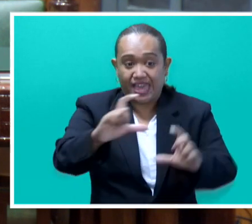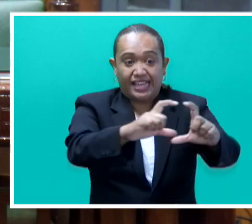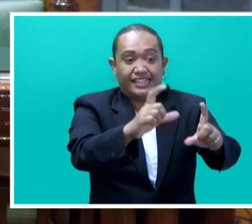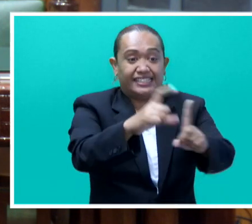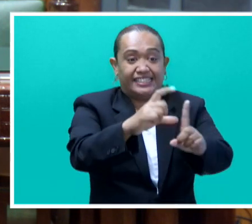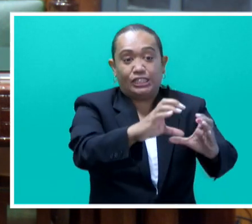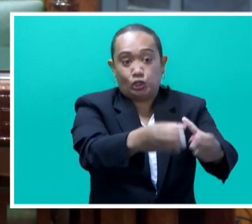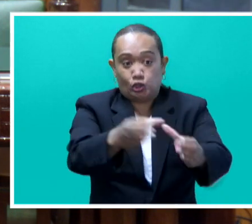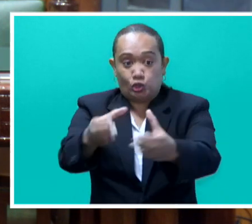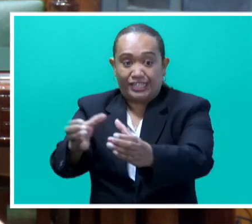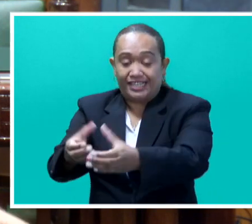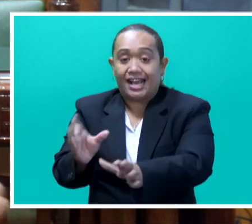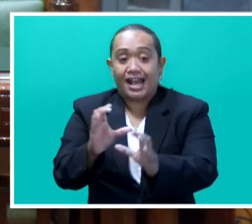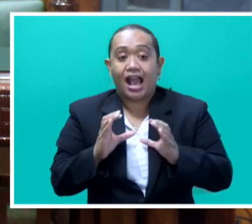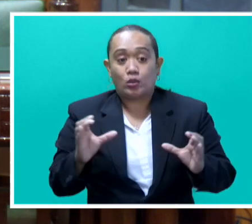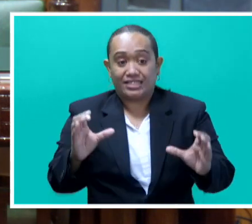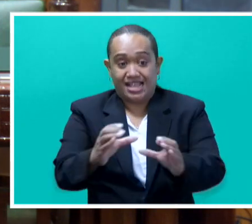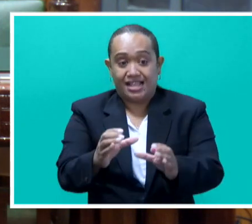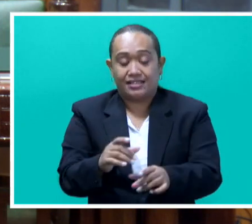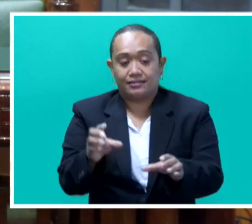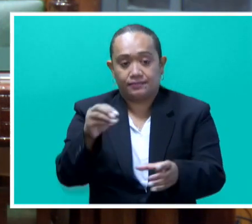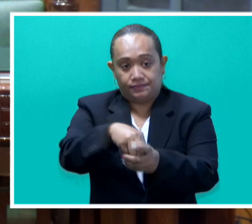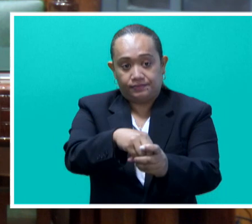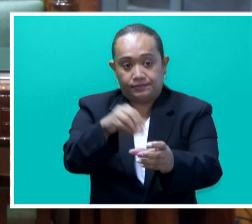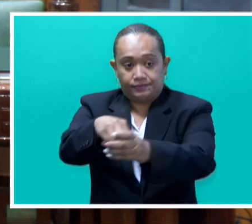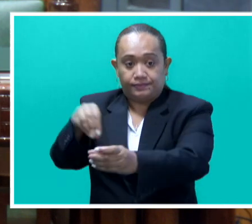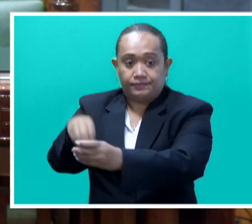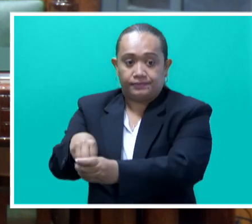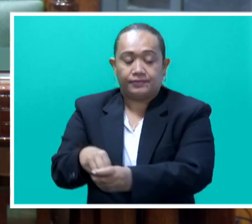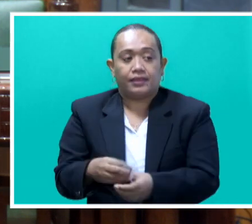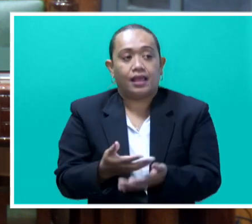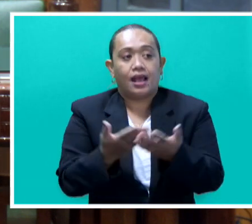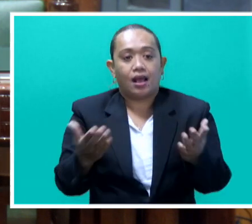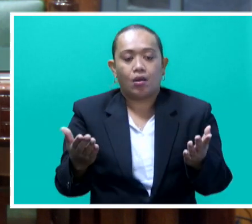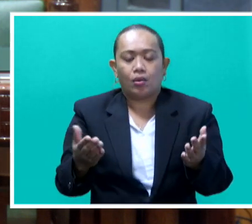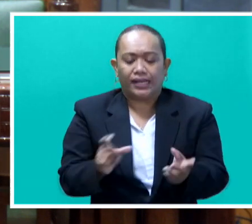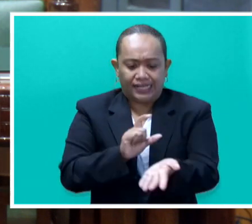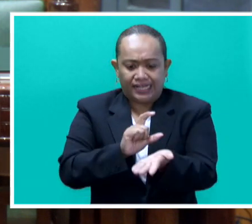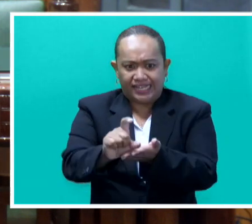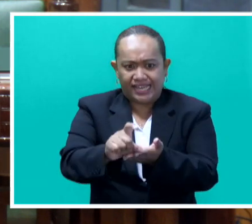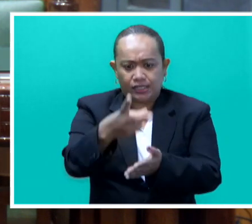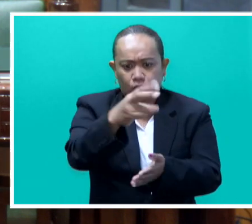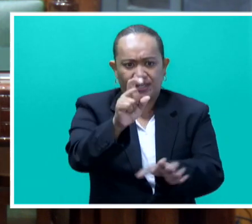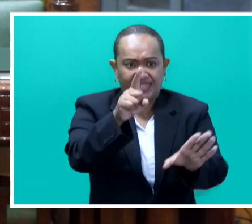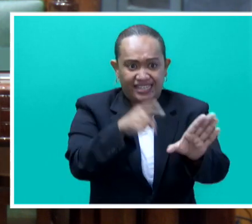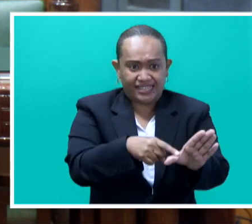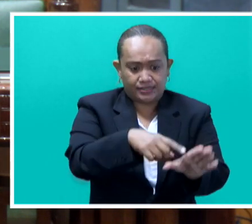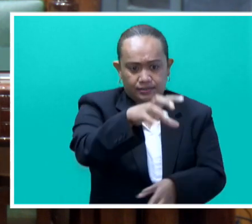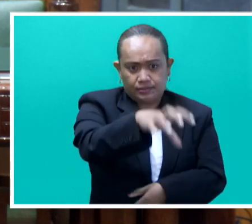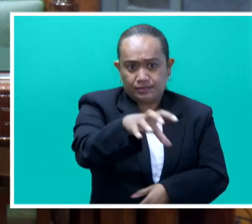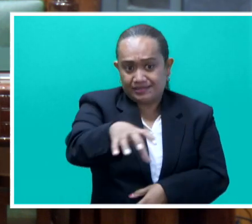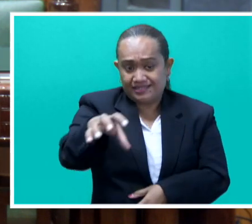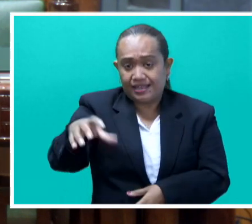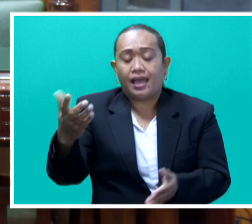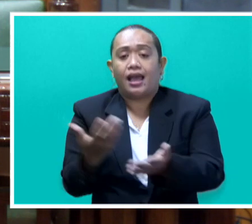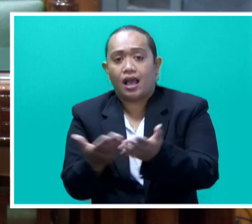ensure services are more efficient and effective. Clear demarcation of 3 tiers of planning commencing from state, regional to local